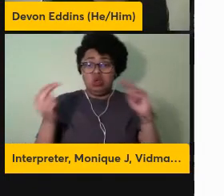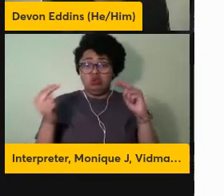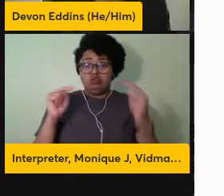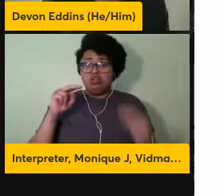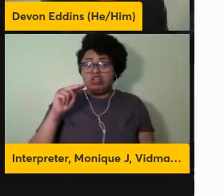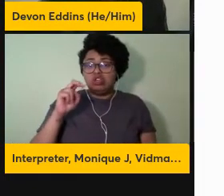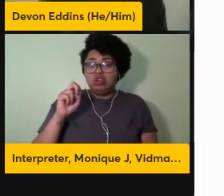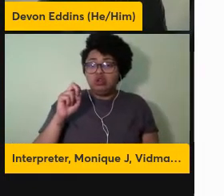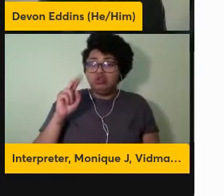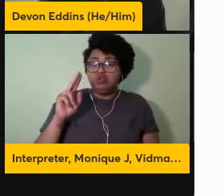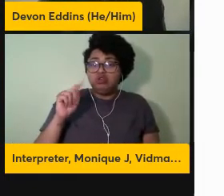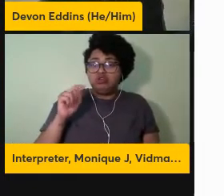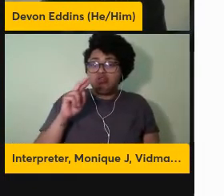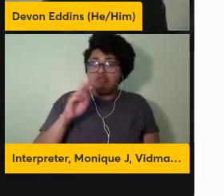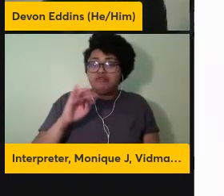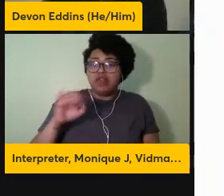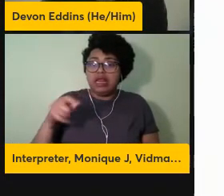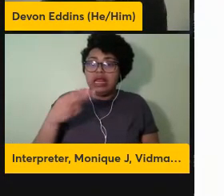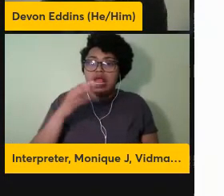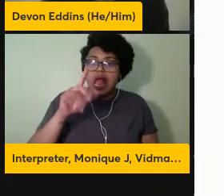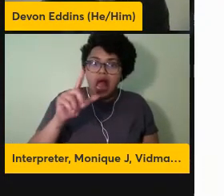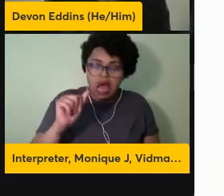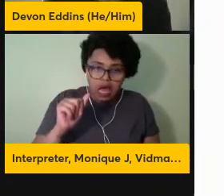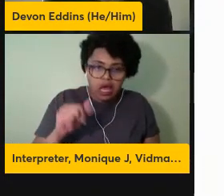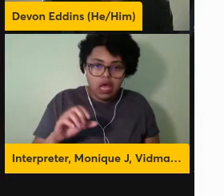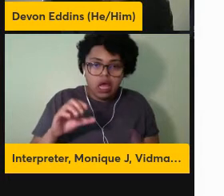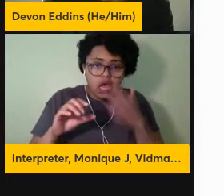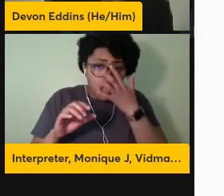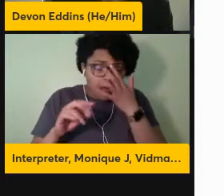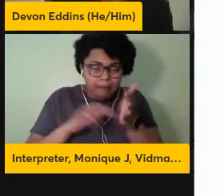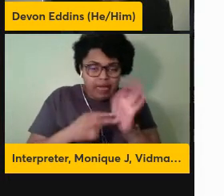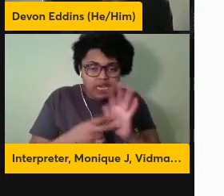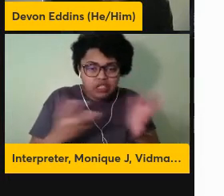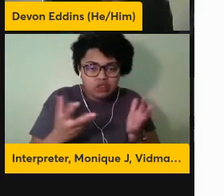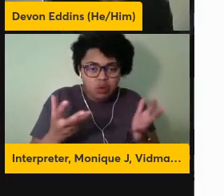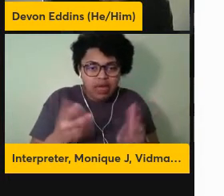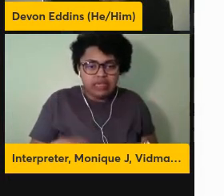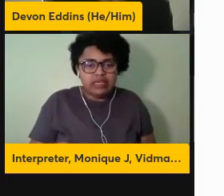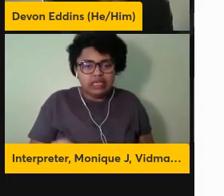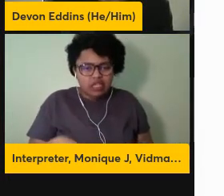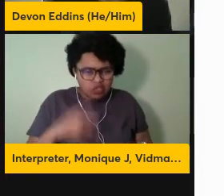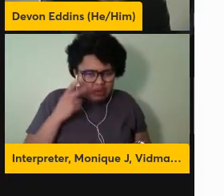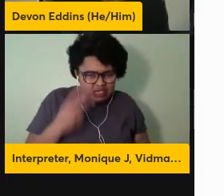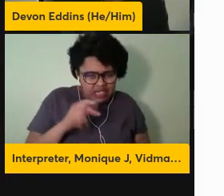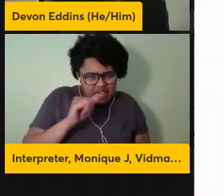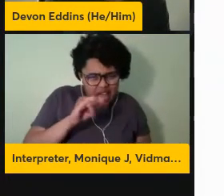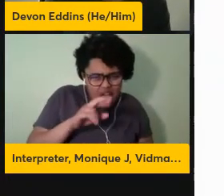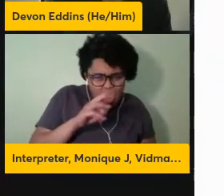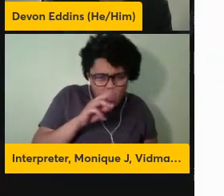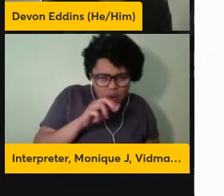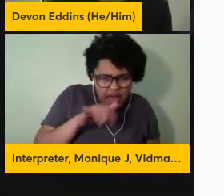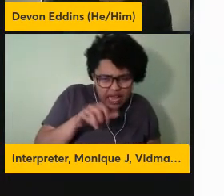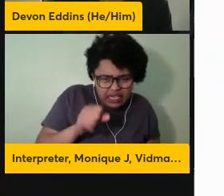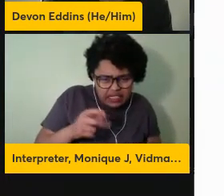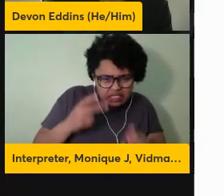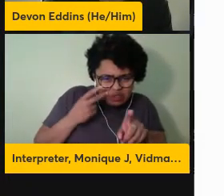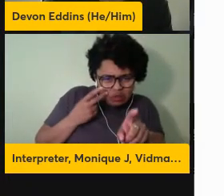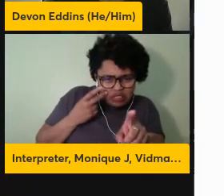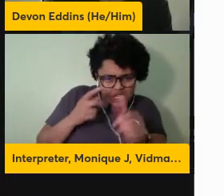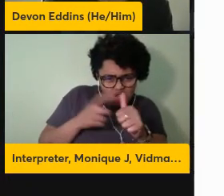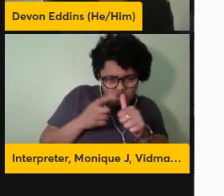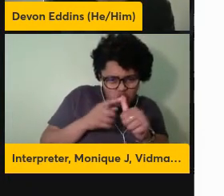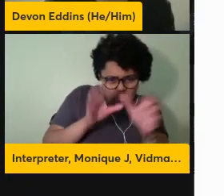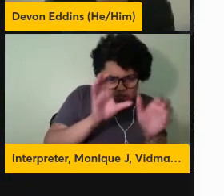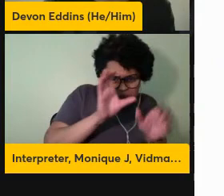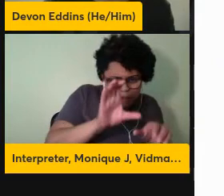of the samples. So immune profiles in the upper airways were very neutrophilic, as you can see here in the representative gating